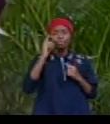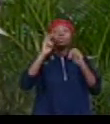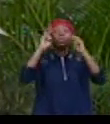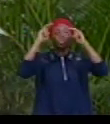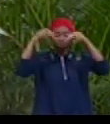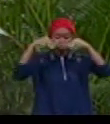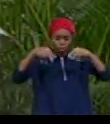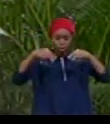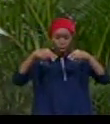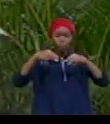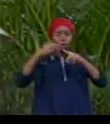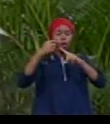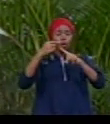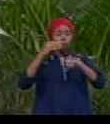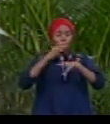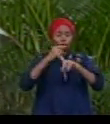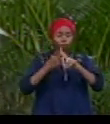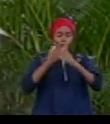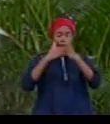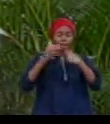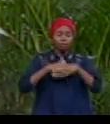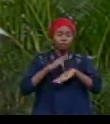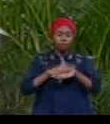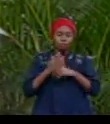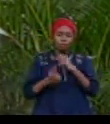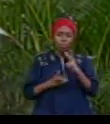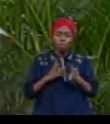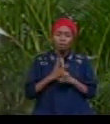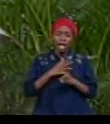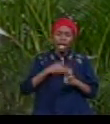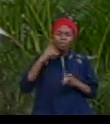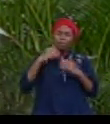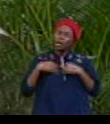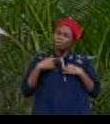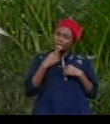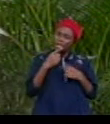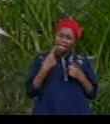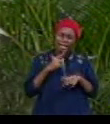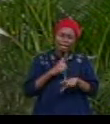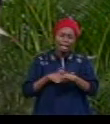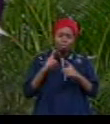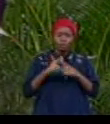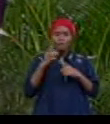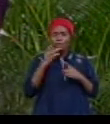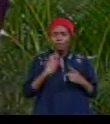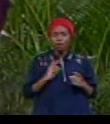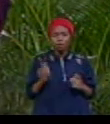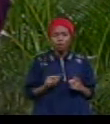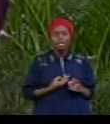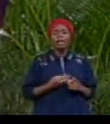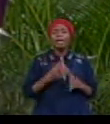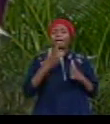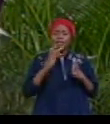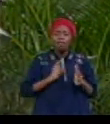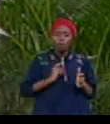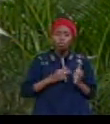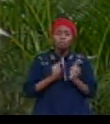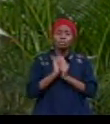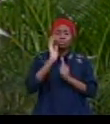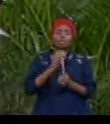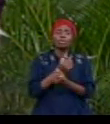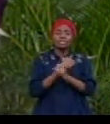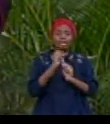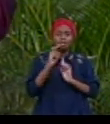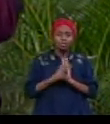upon the world and you have set the time that you want to favor us. Favor us with your salvation. Favor with